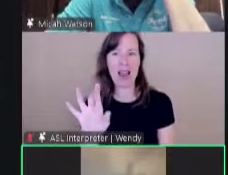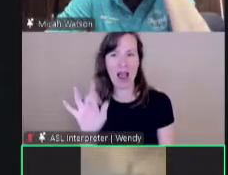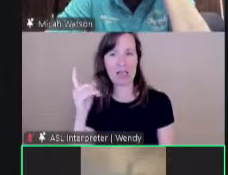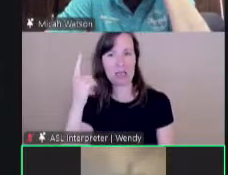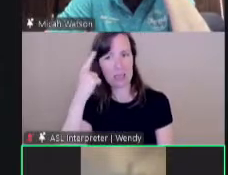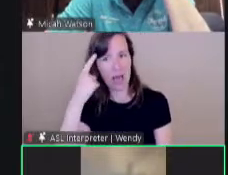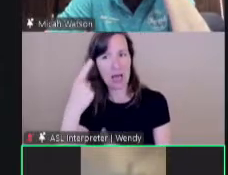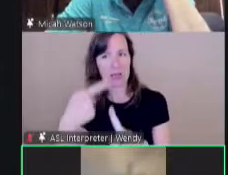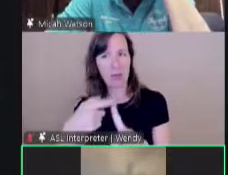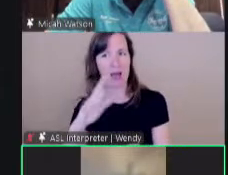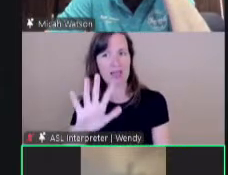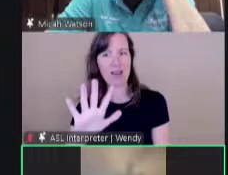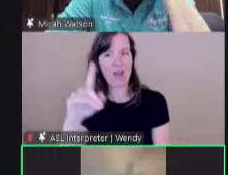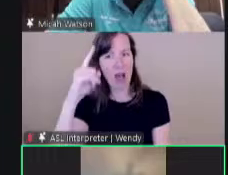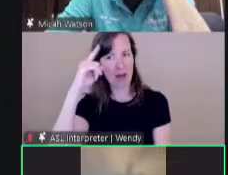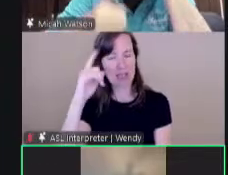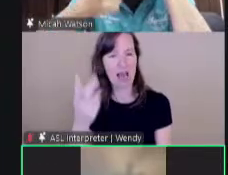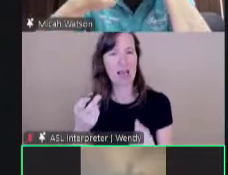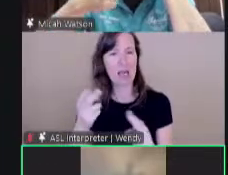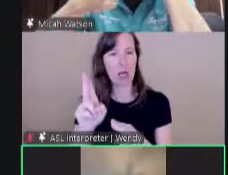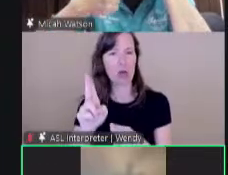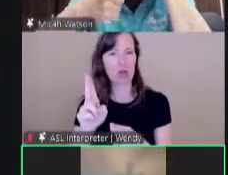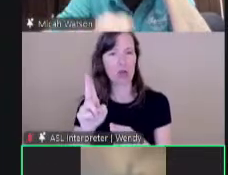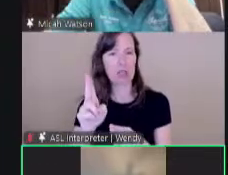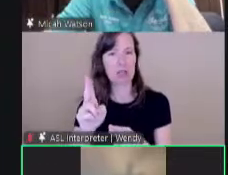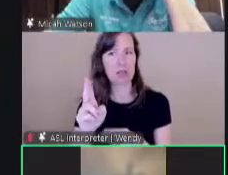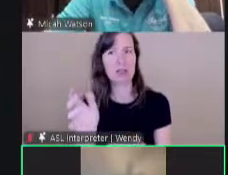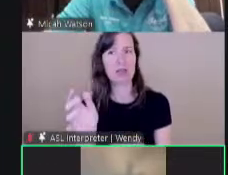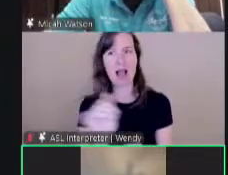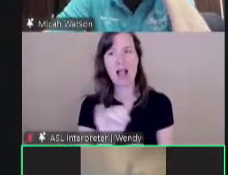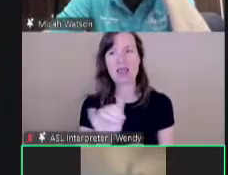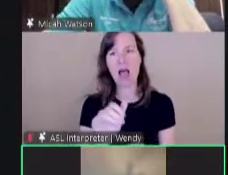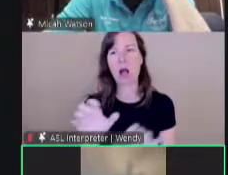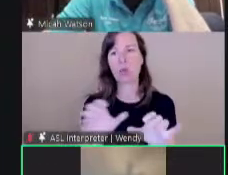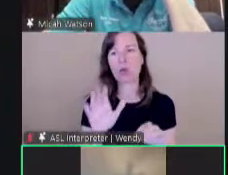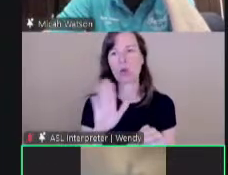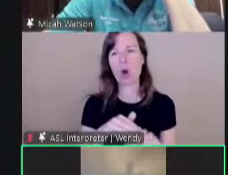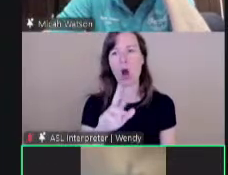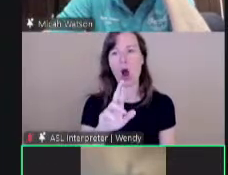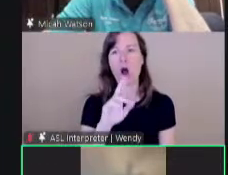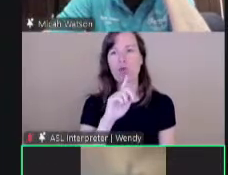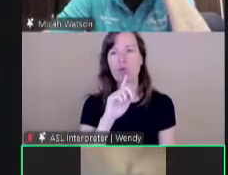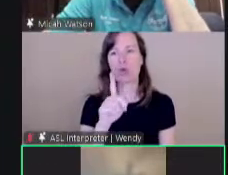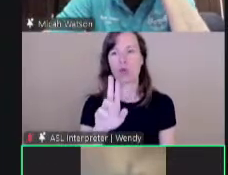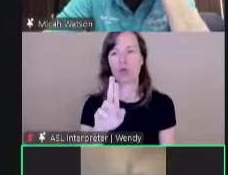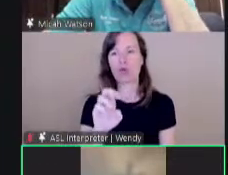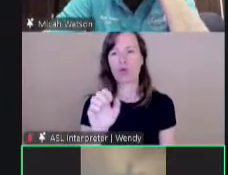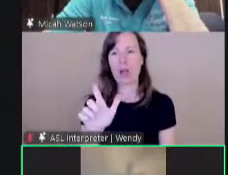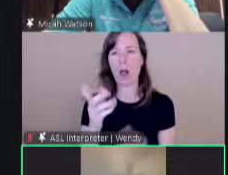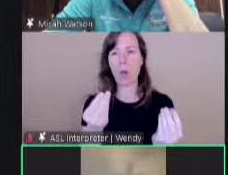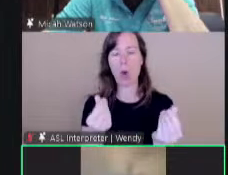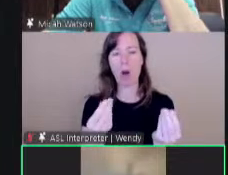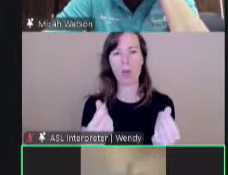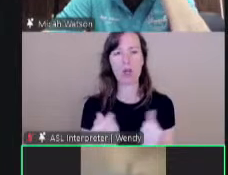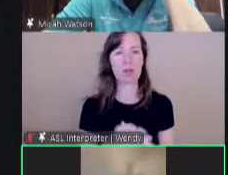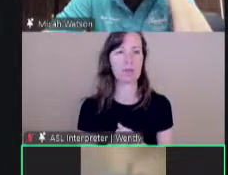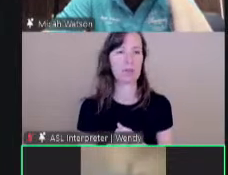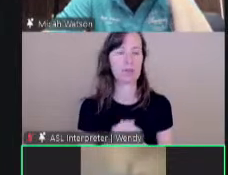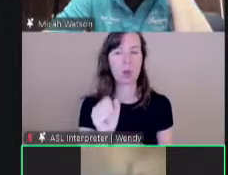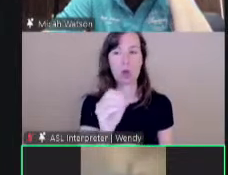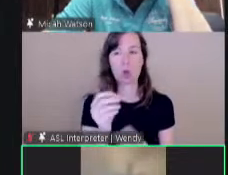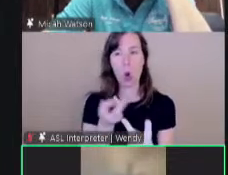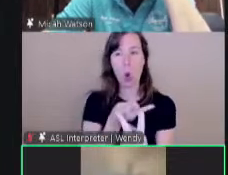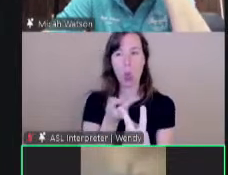5 cent increase, just like you're doing on real property. So with those two